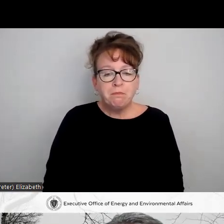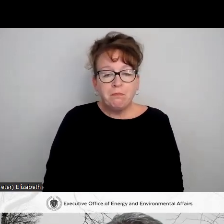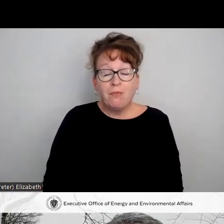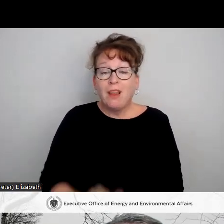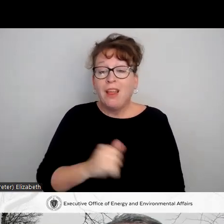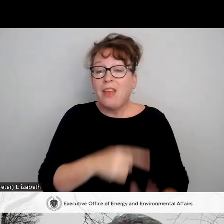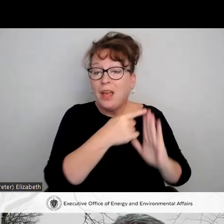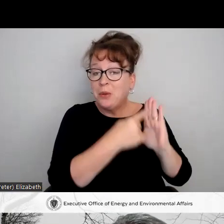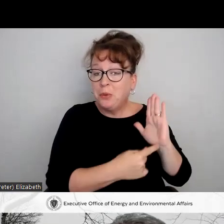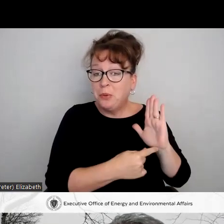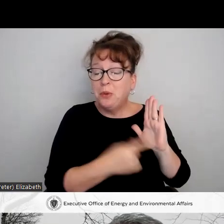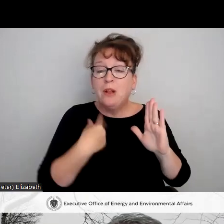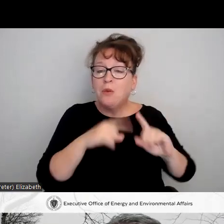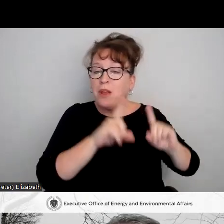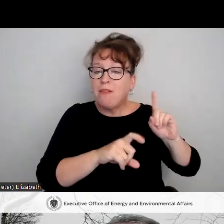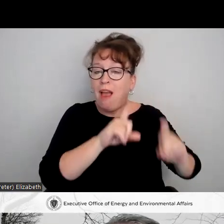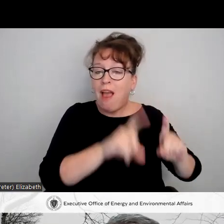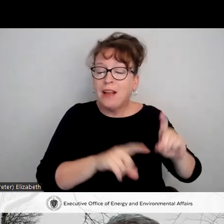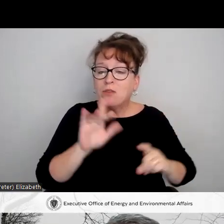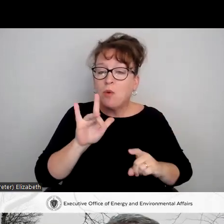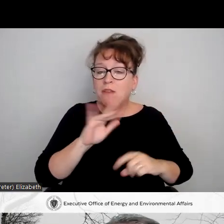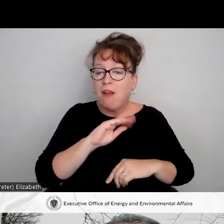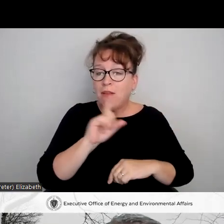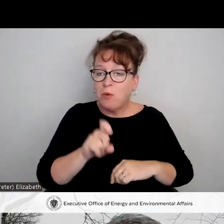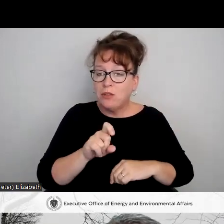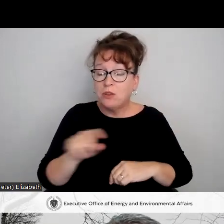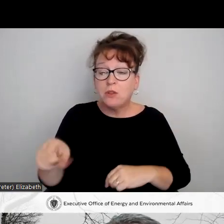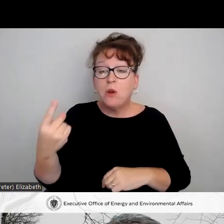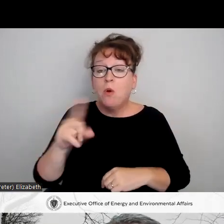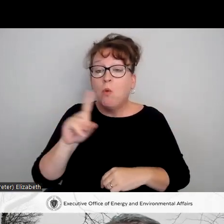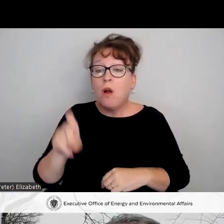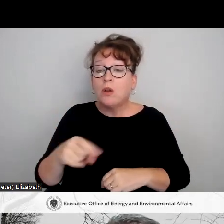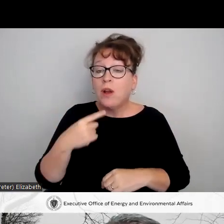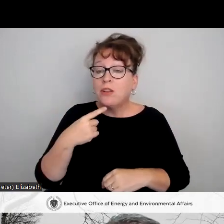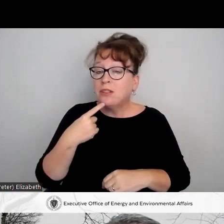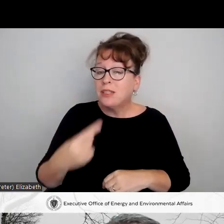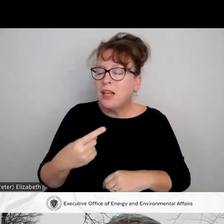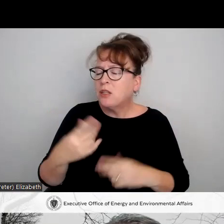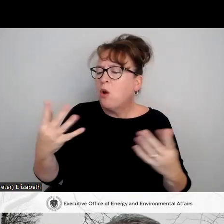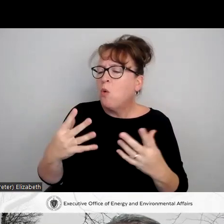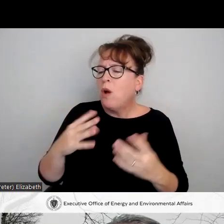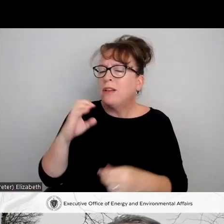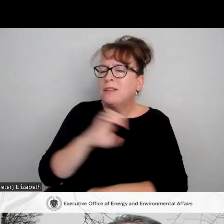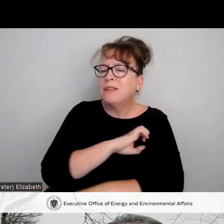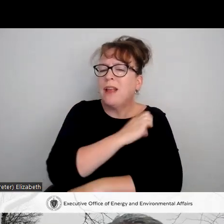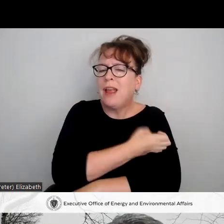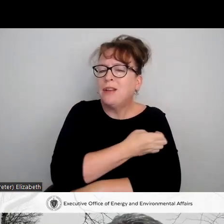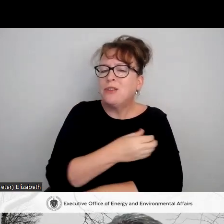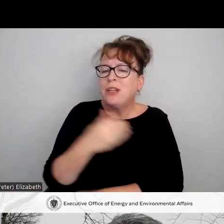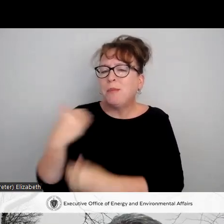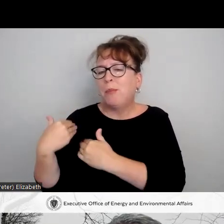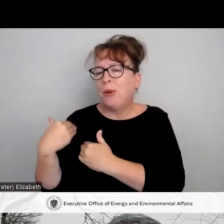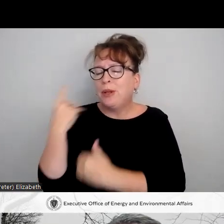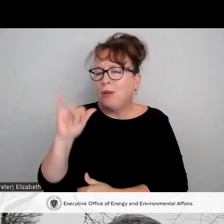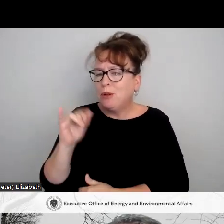our order opening this proceeding. One of them is, what does the energy burden look like for you? We also ask